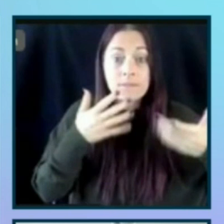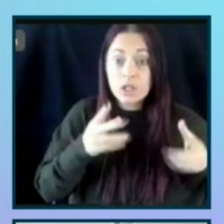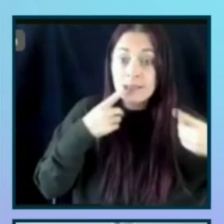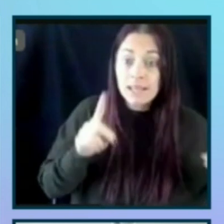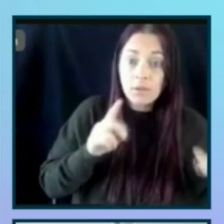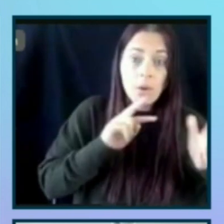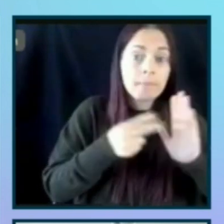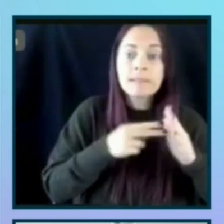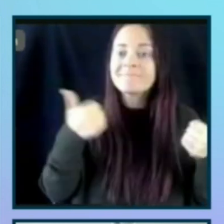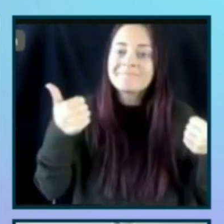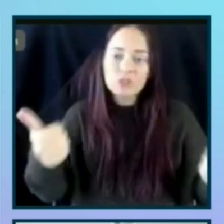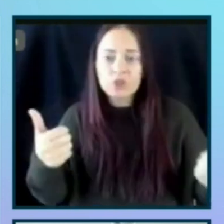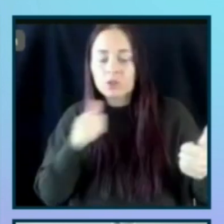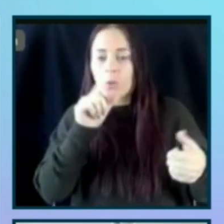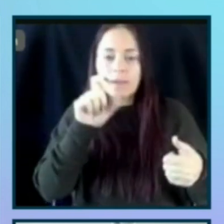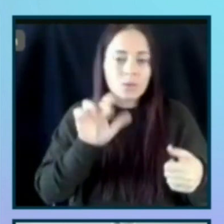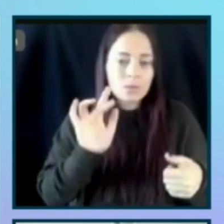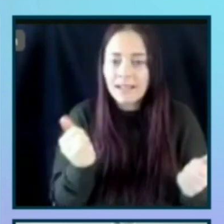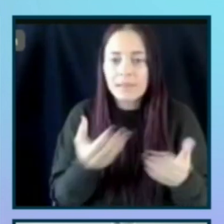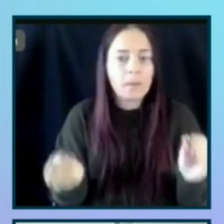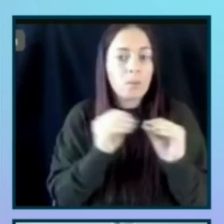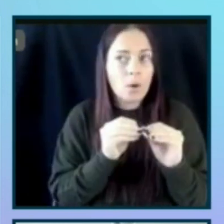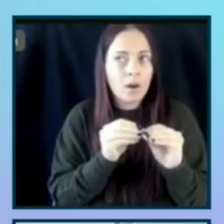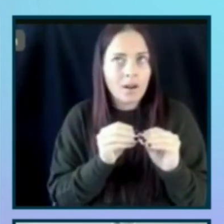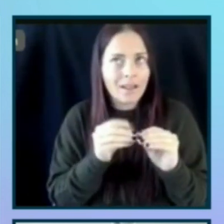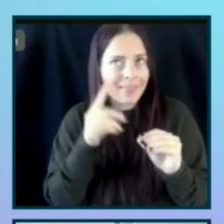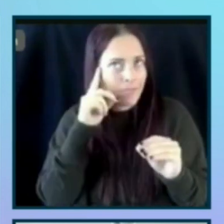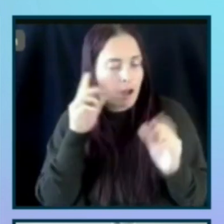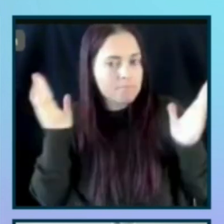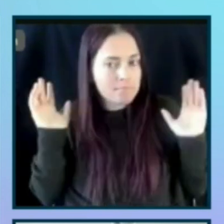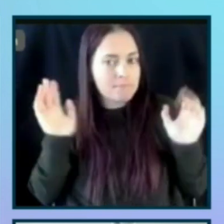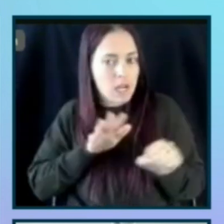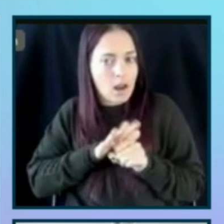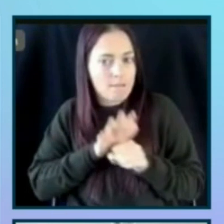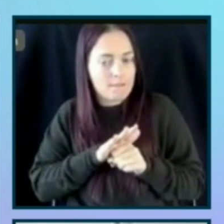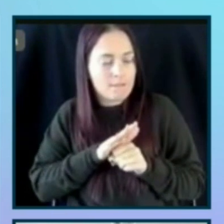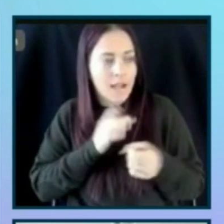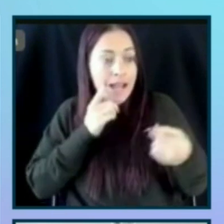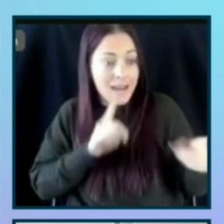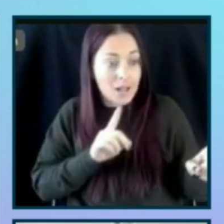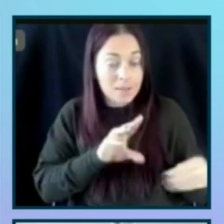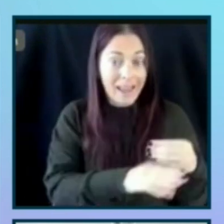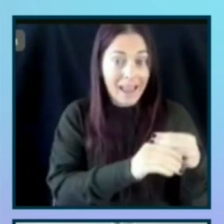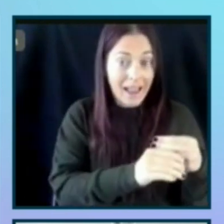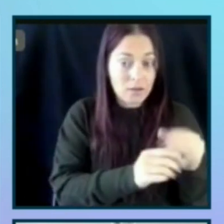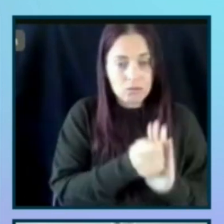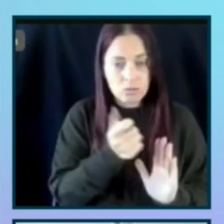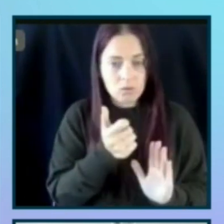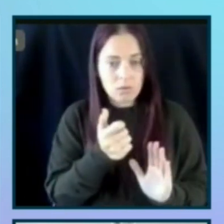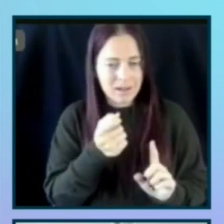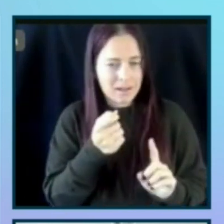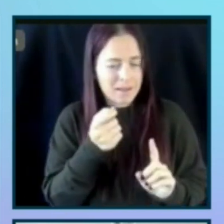towards the end of the page. And this makes a lot of sense because once you get that announcement that this was added or removed, you would think that you were